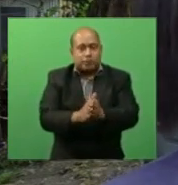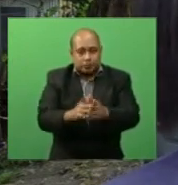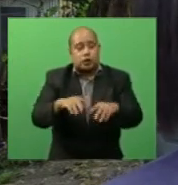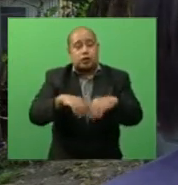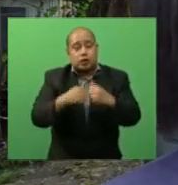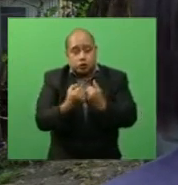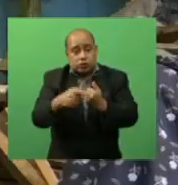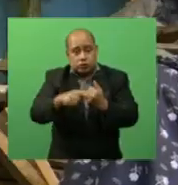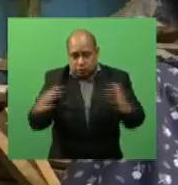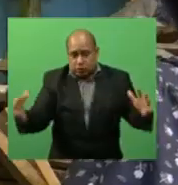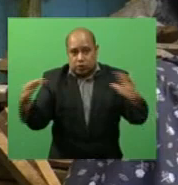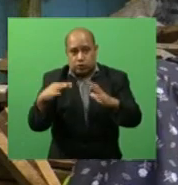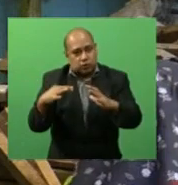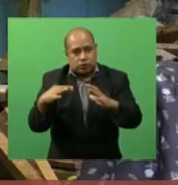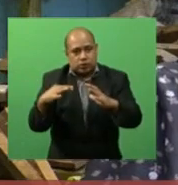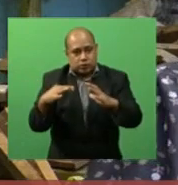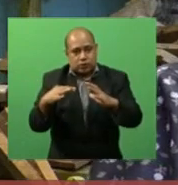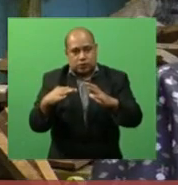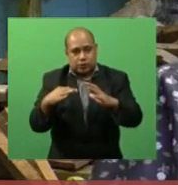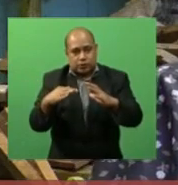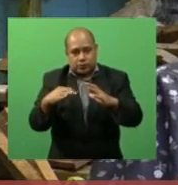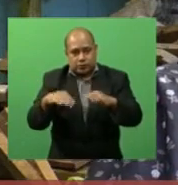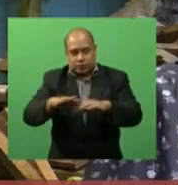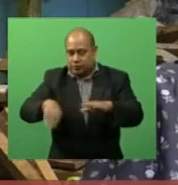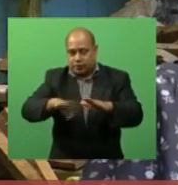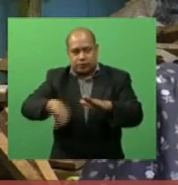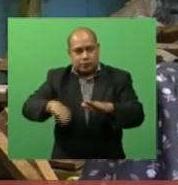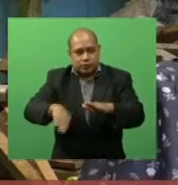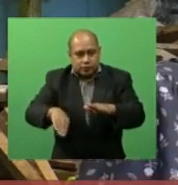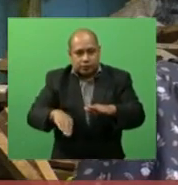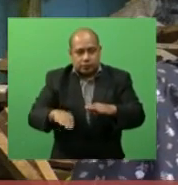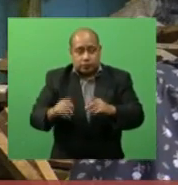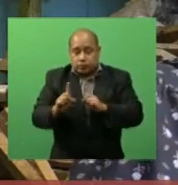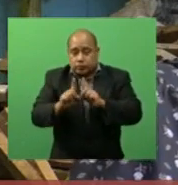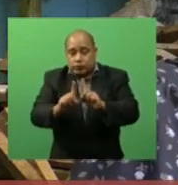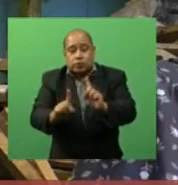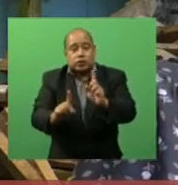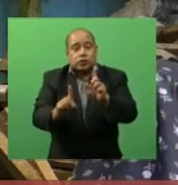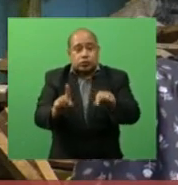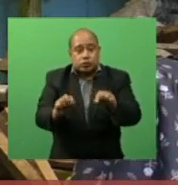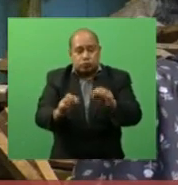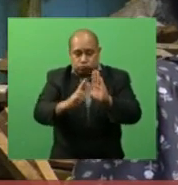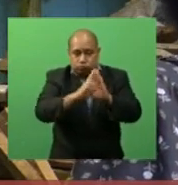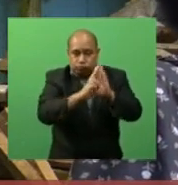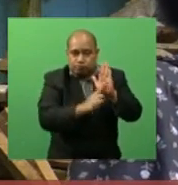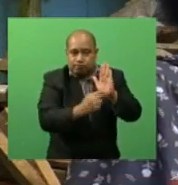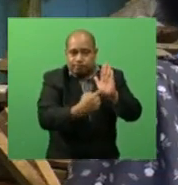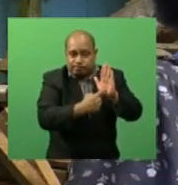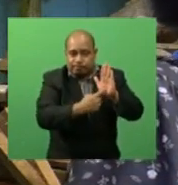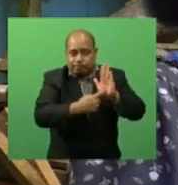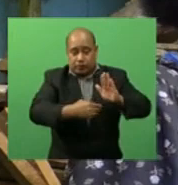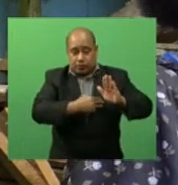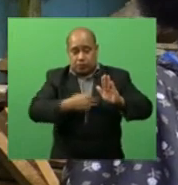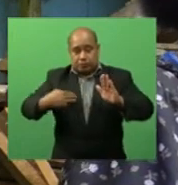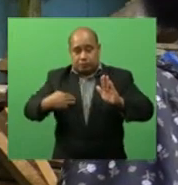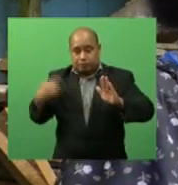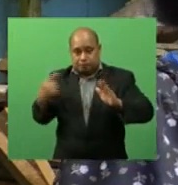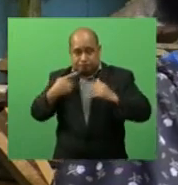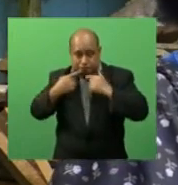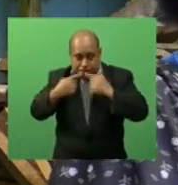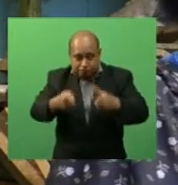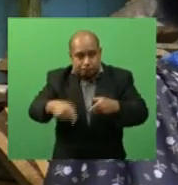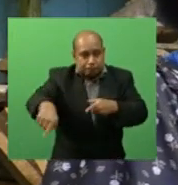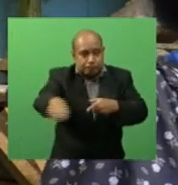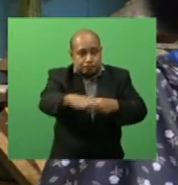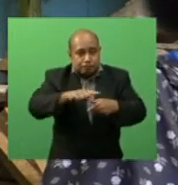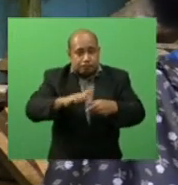than 2 people here. We are still following the instructions given by the Health Ministry. I always tell my family members we will always